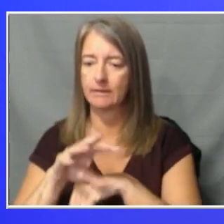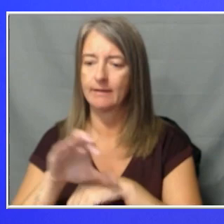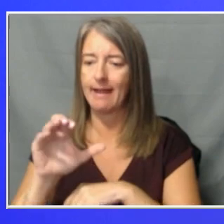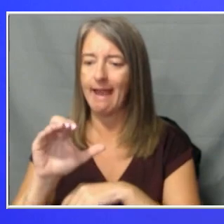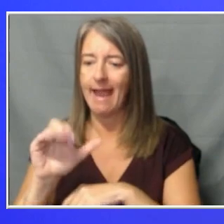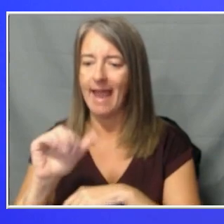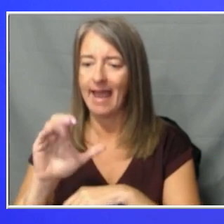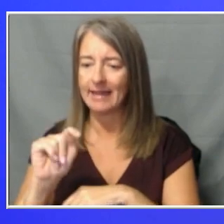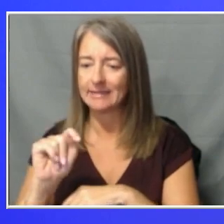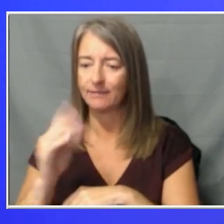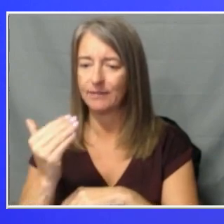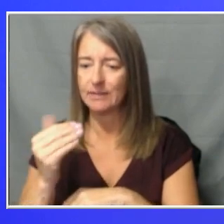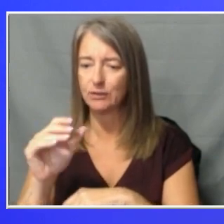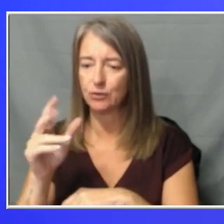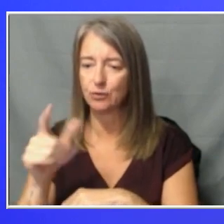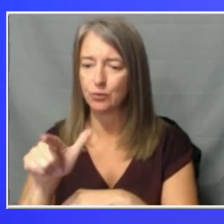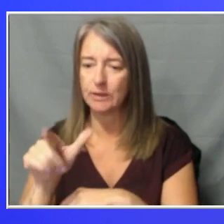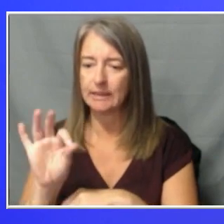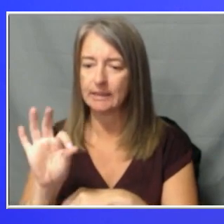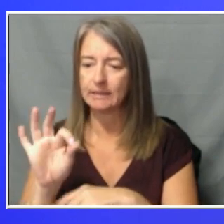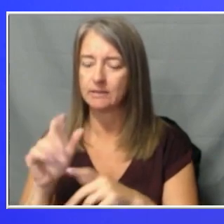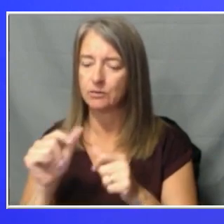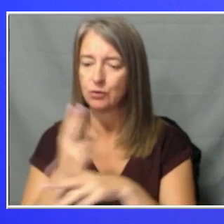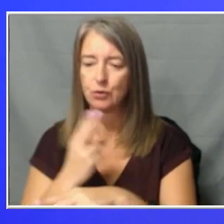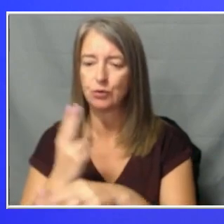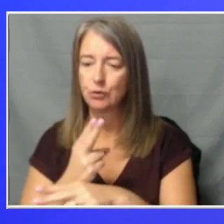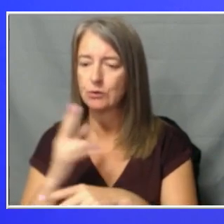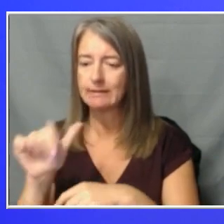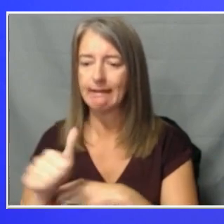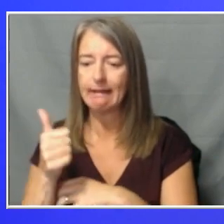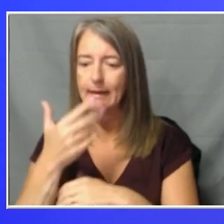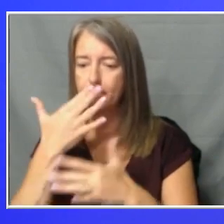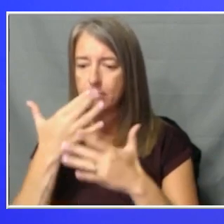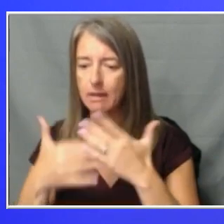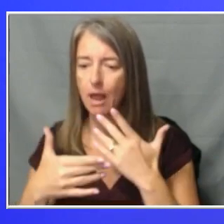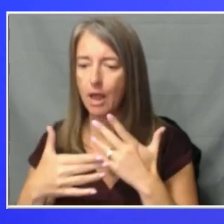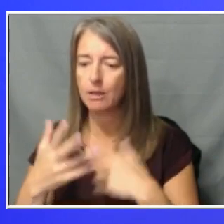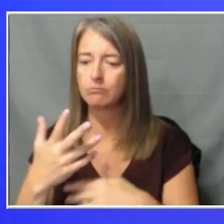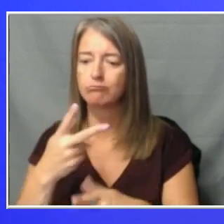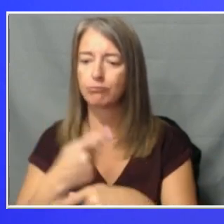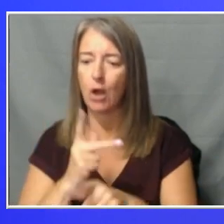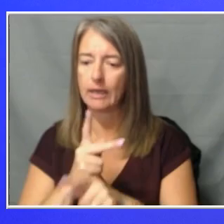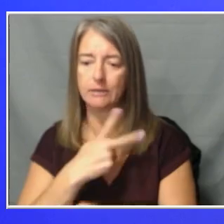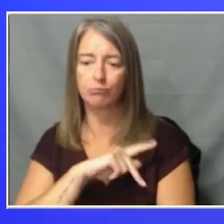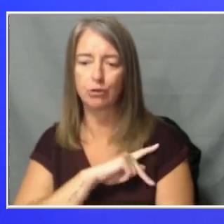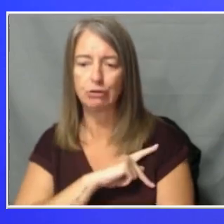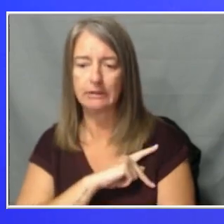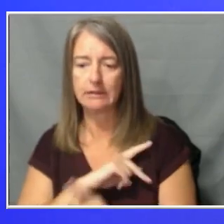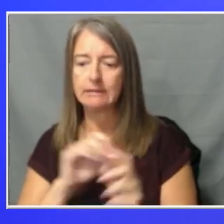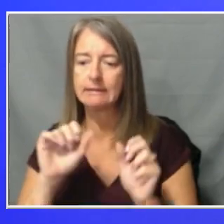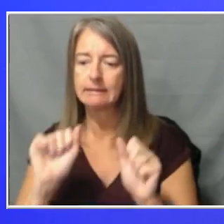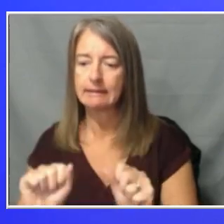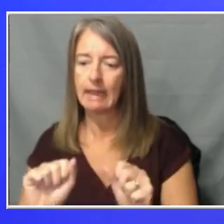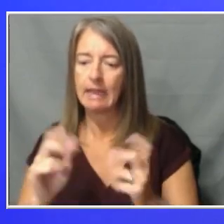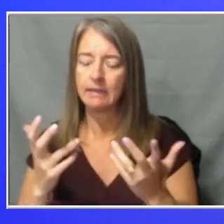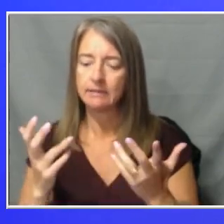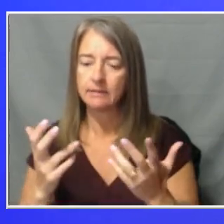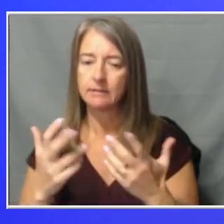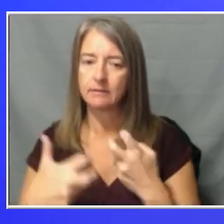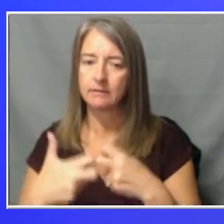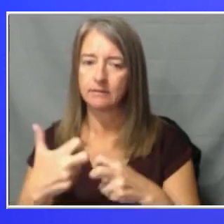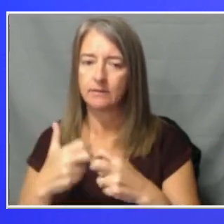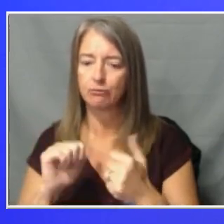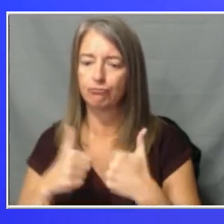15:29, so therefore I abstain from using any blood products personally, which can pose as a difficult challenge